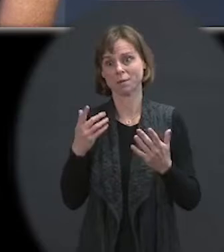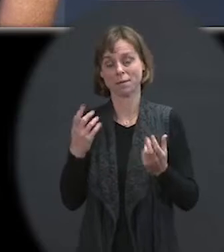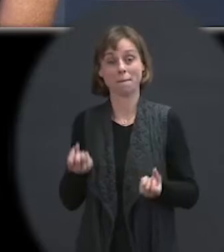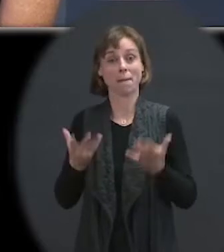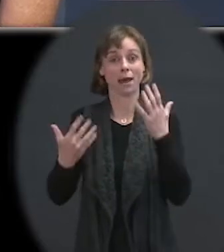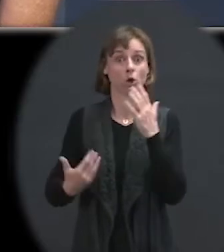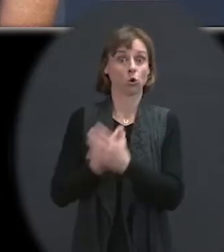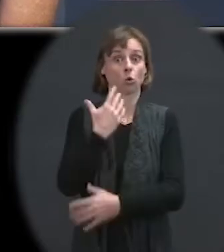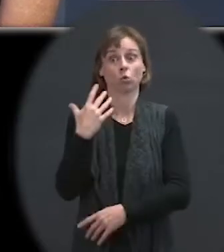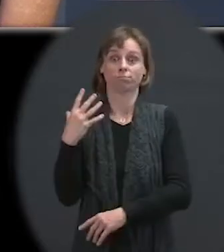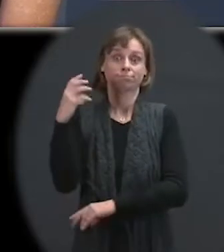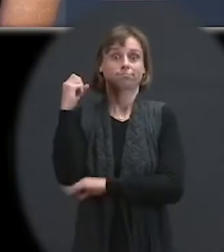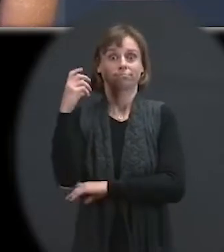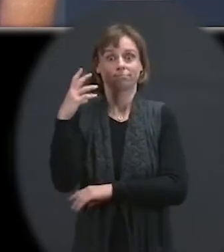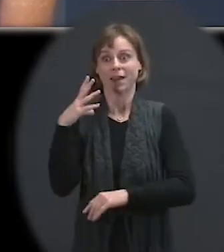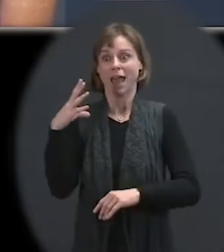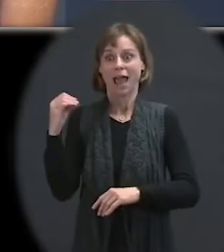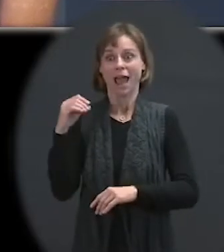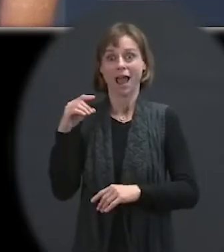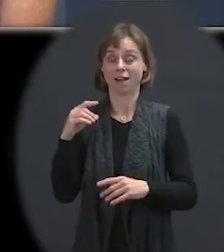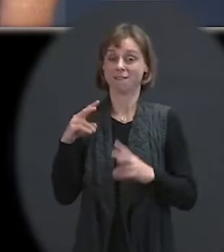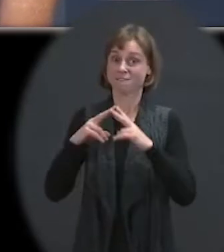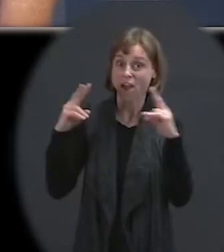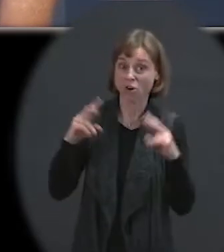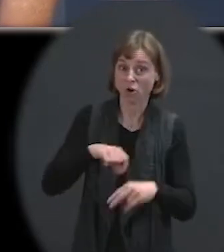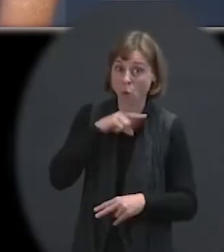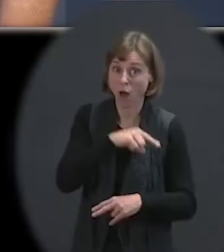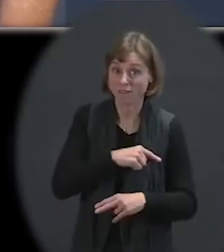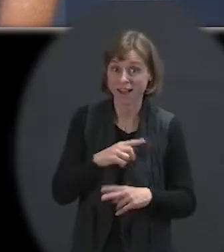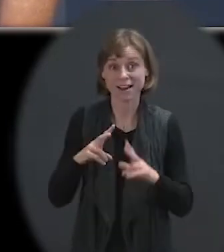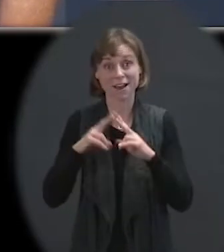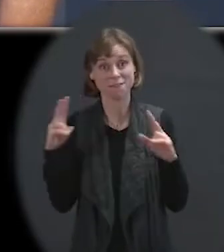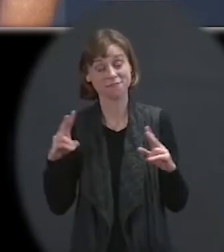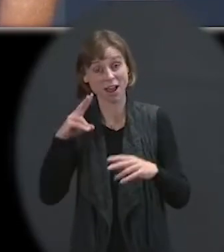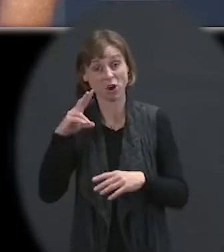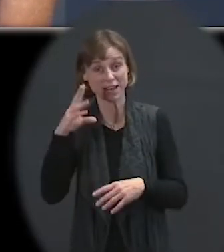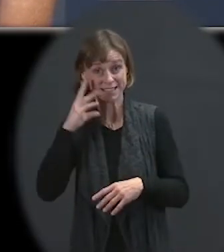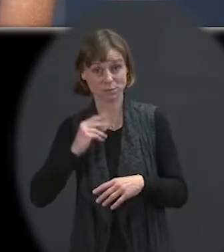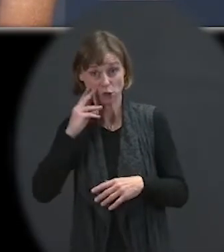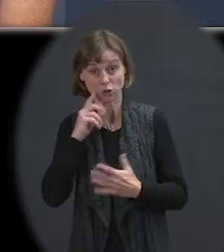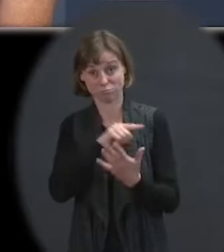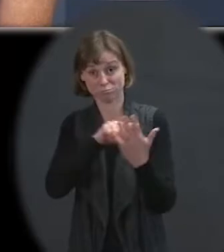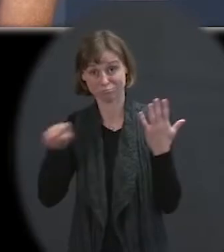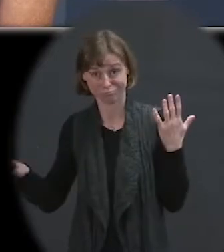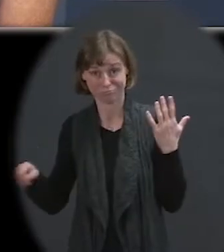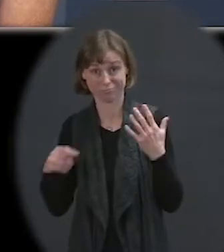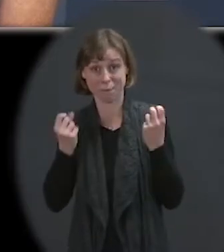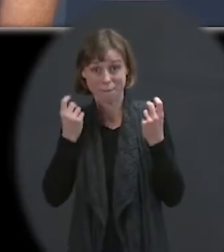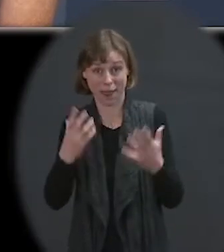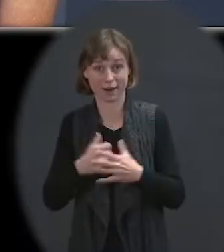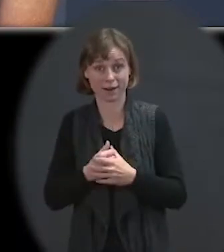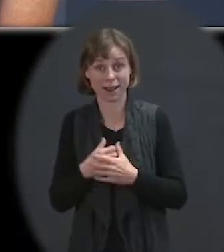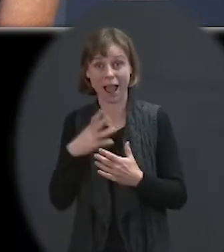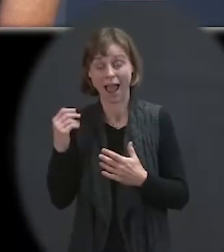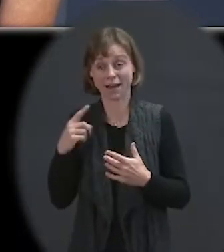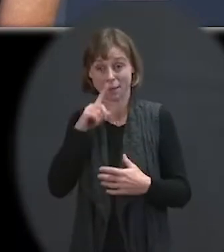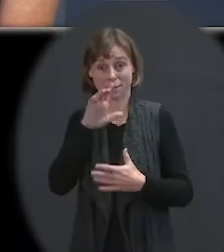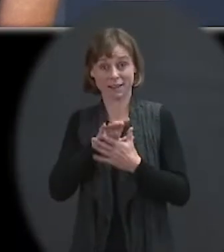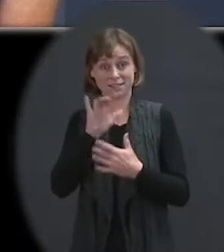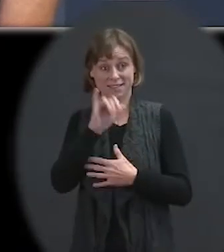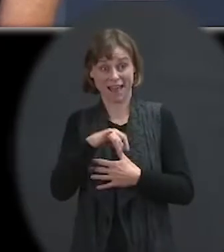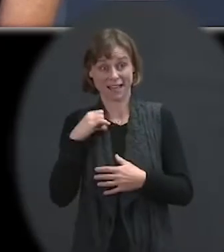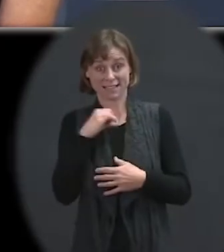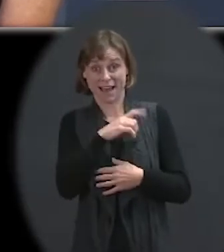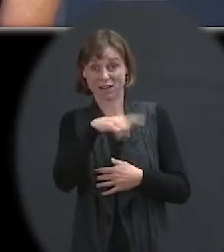also incredibly qualified and experienced. And he certainly believes that members of the Senate are going to consider them and